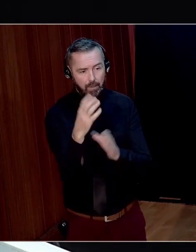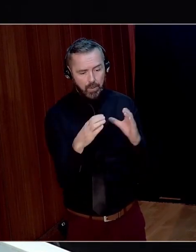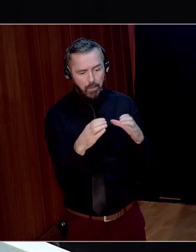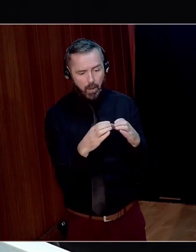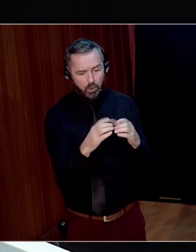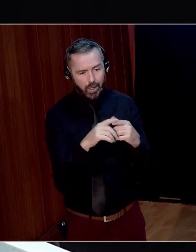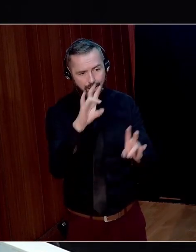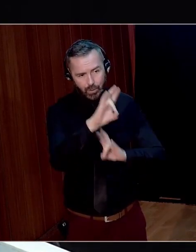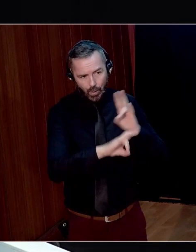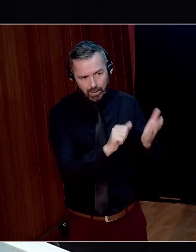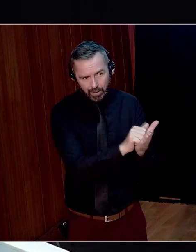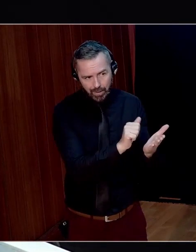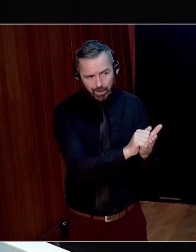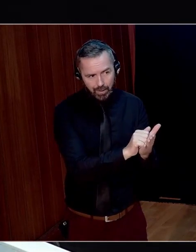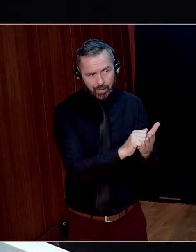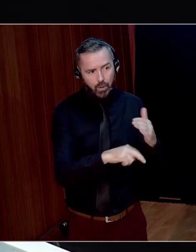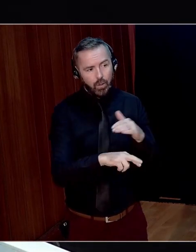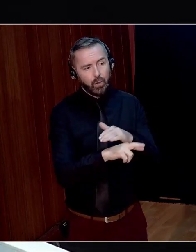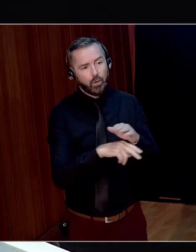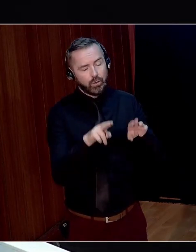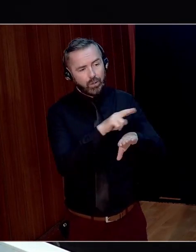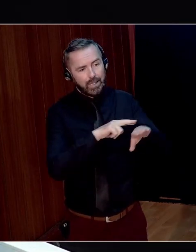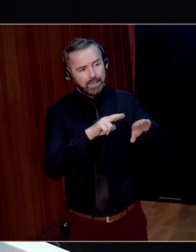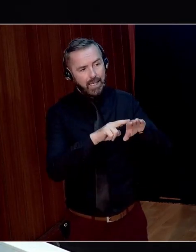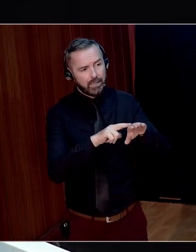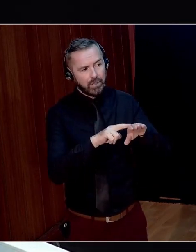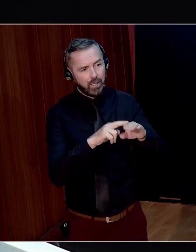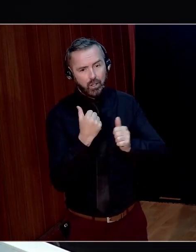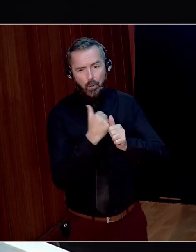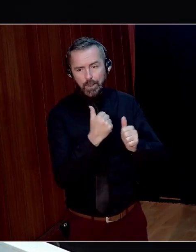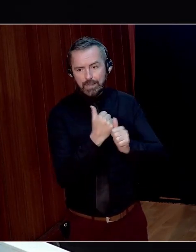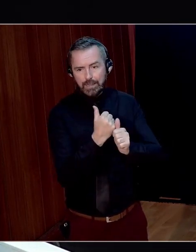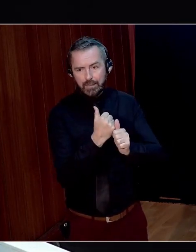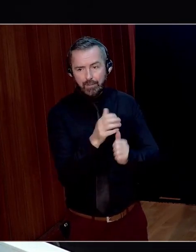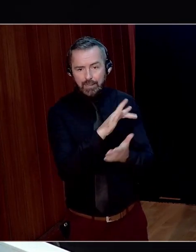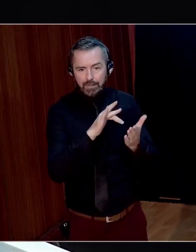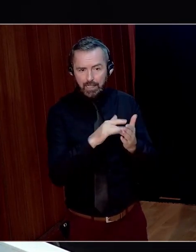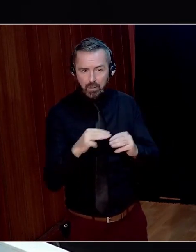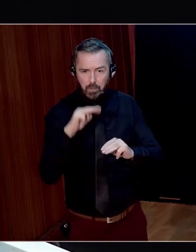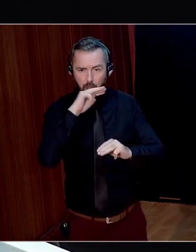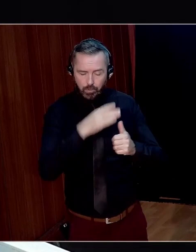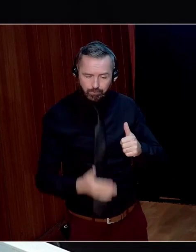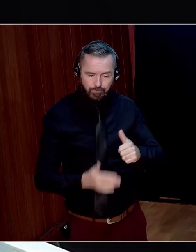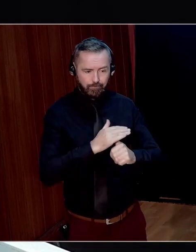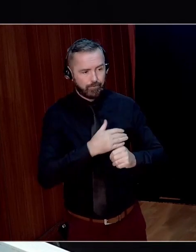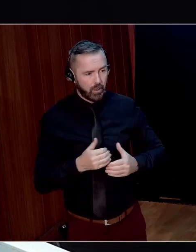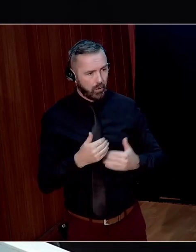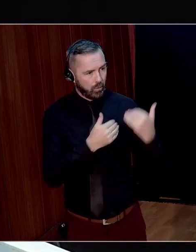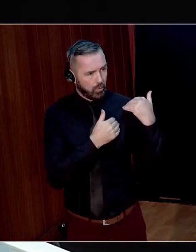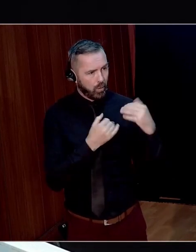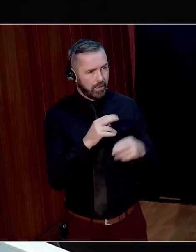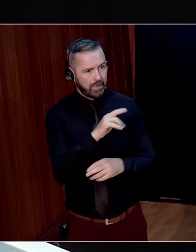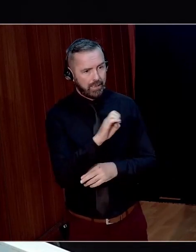module and the questionnaire under the national competency. He has a central role in the campaign to get samples for Irish as a official